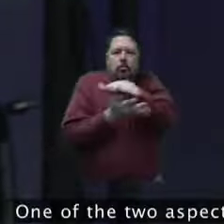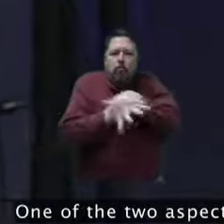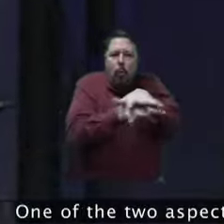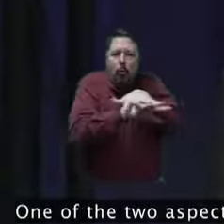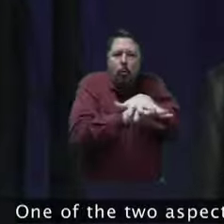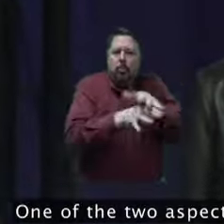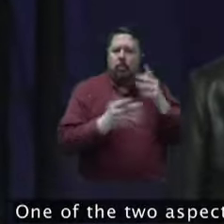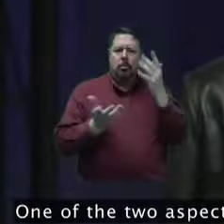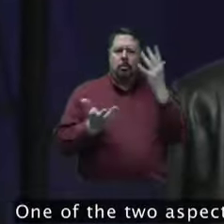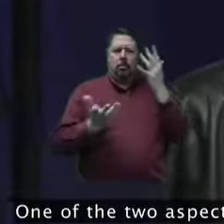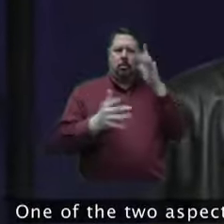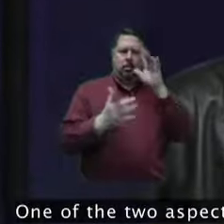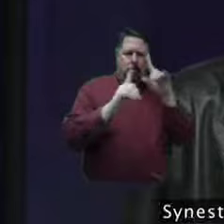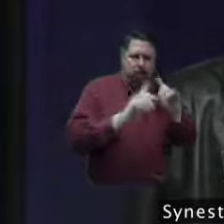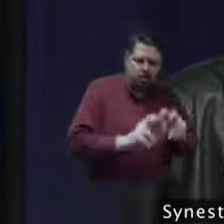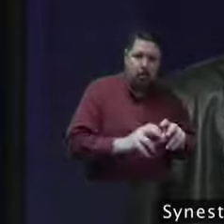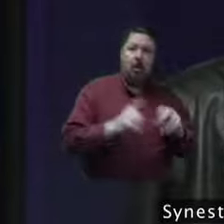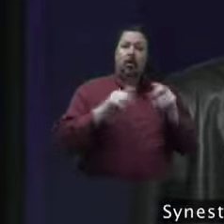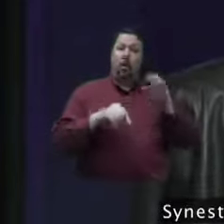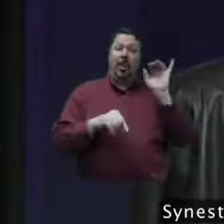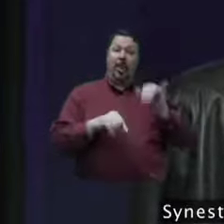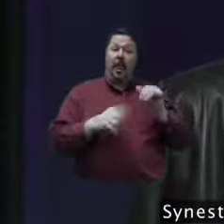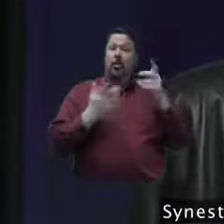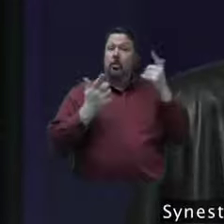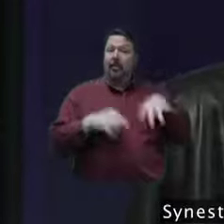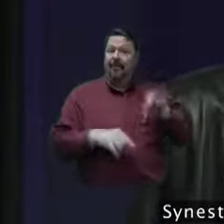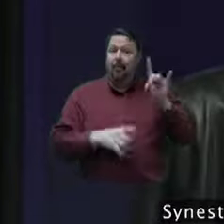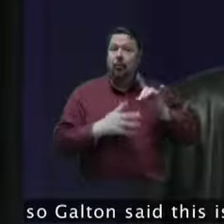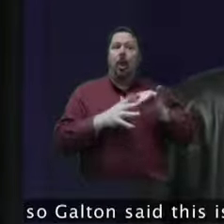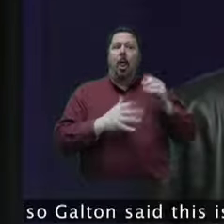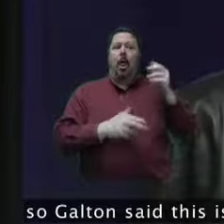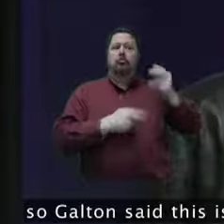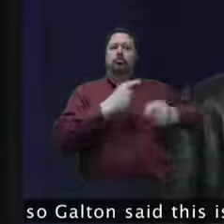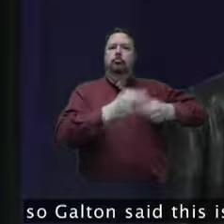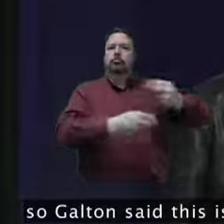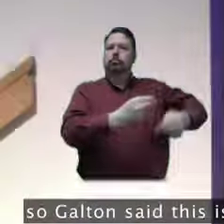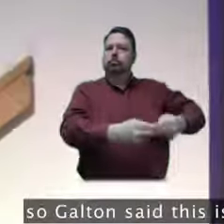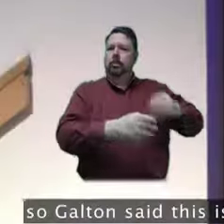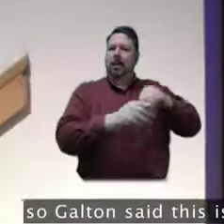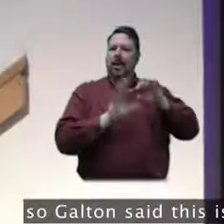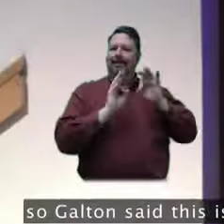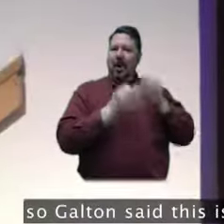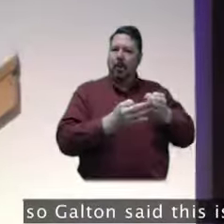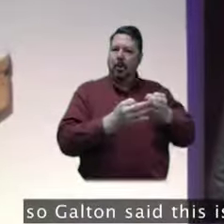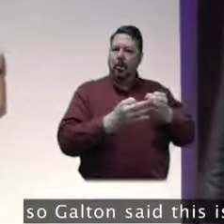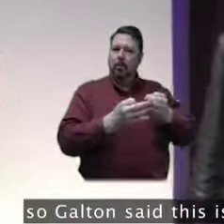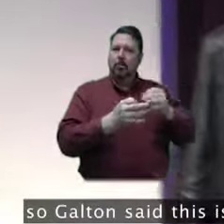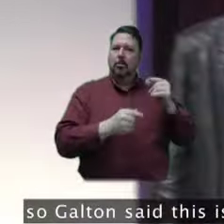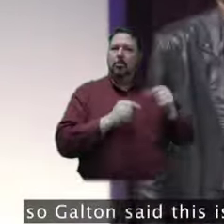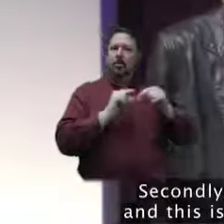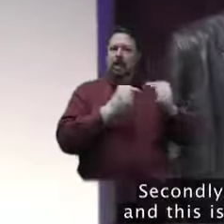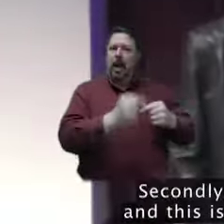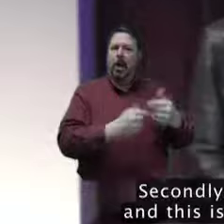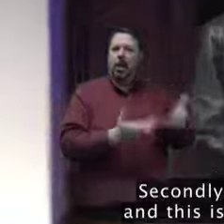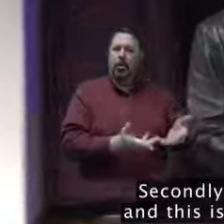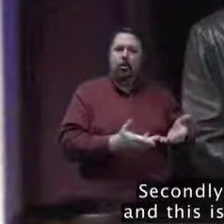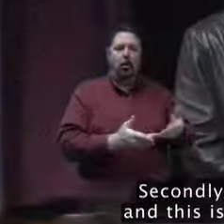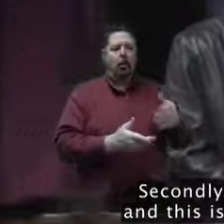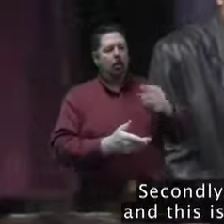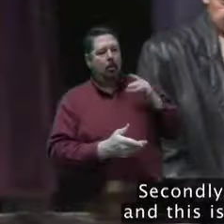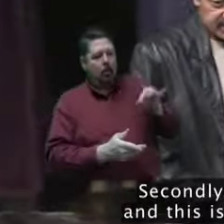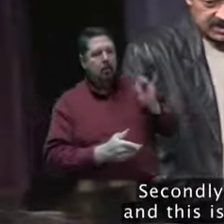aspects of this problem are very intriguing. Synesthesia runs in families. So Dalton said this is a hereditary basis. A genetic basis.